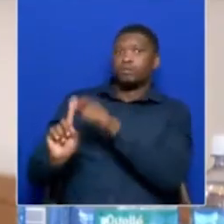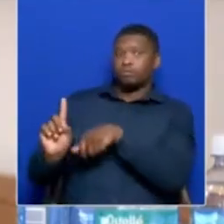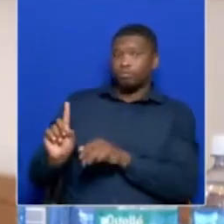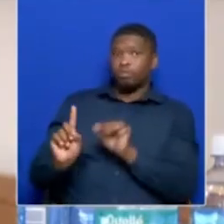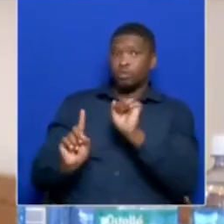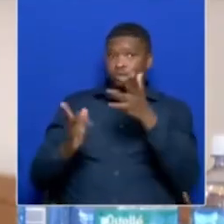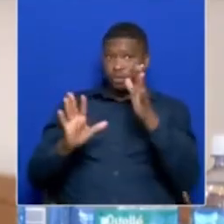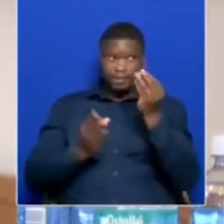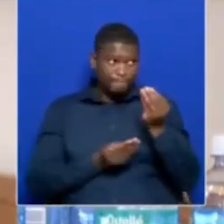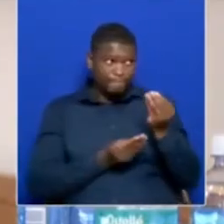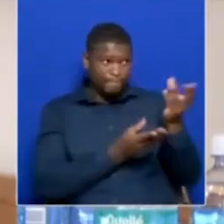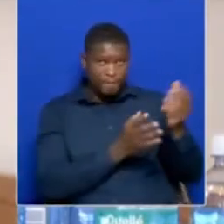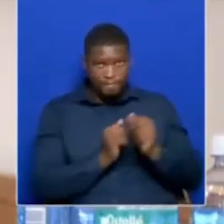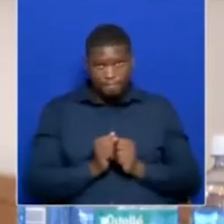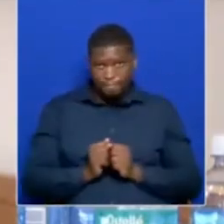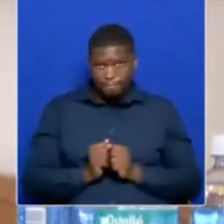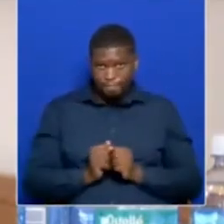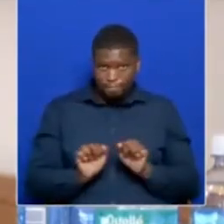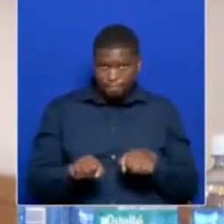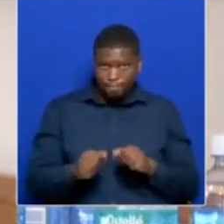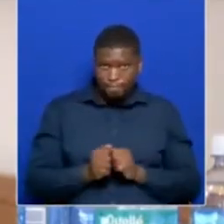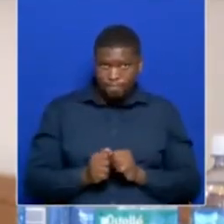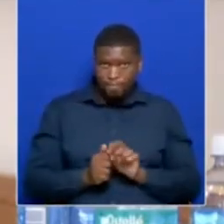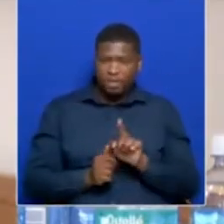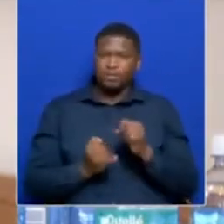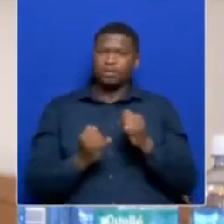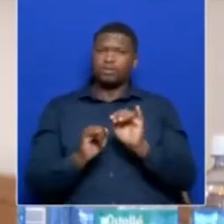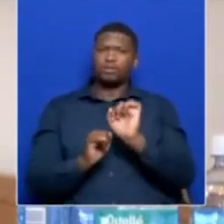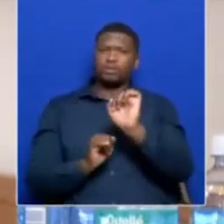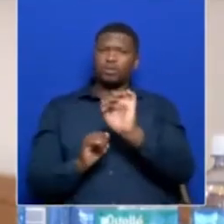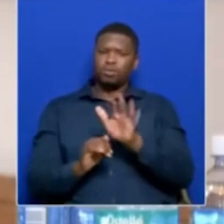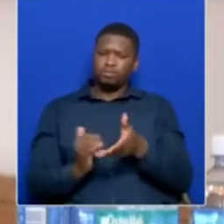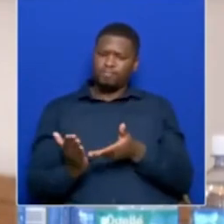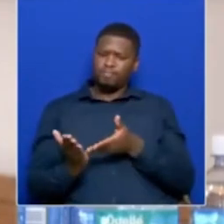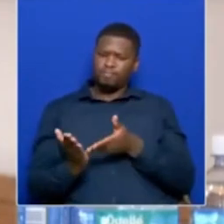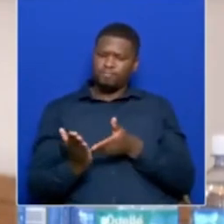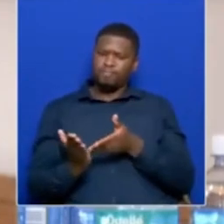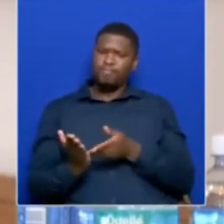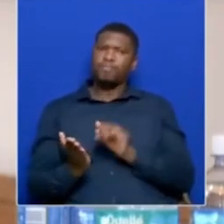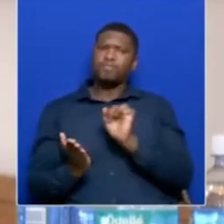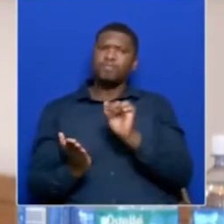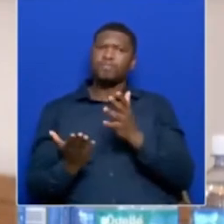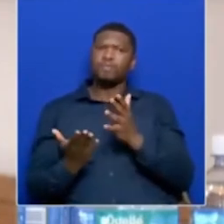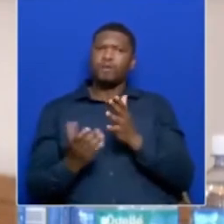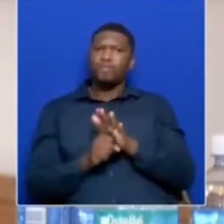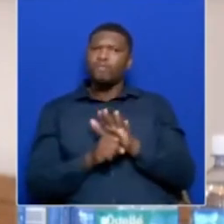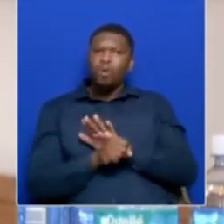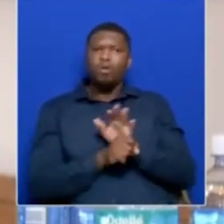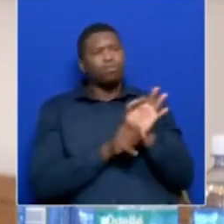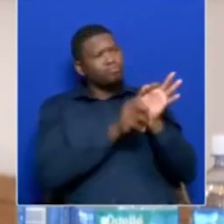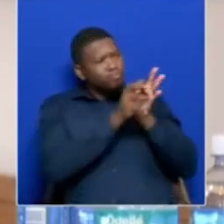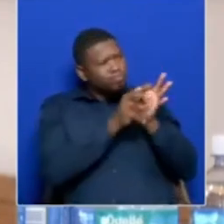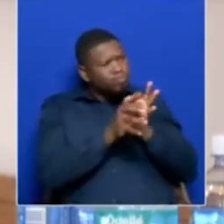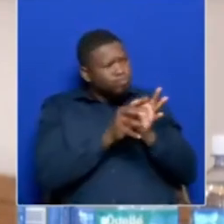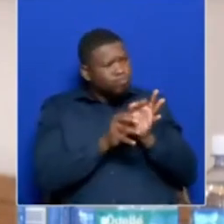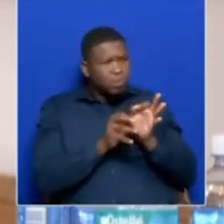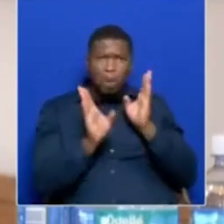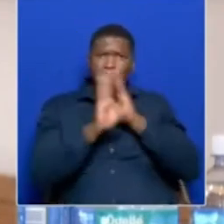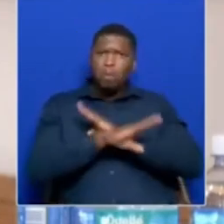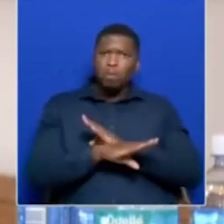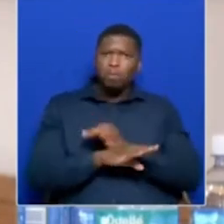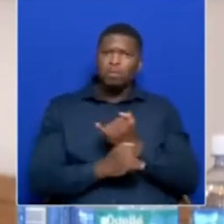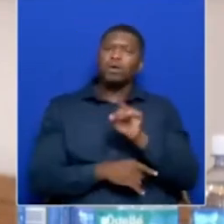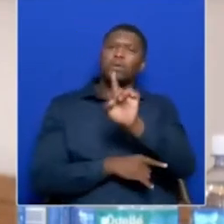not state in your statement what you actually said to him. My question to you is, did